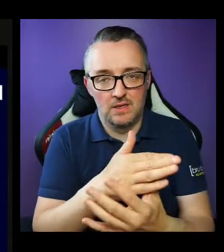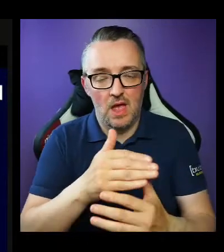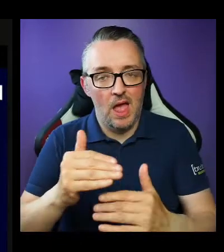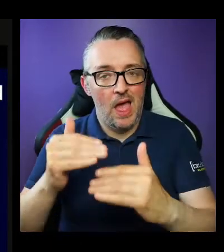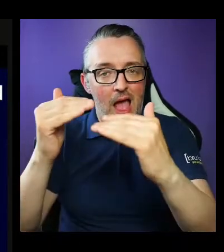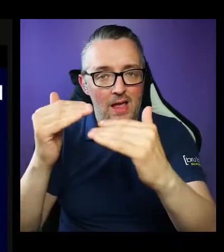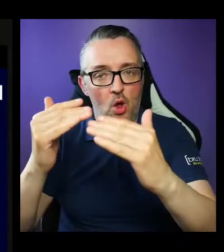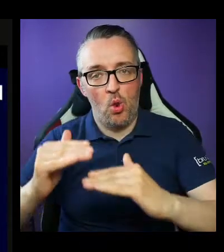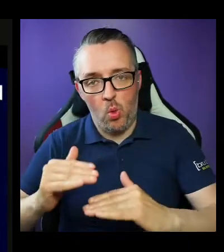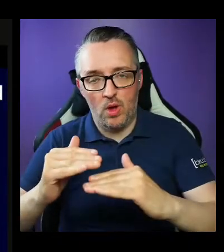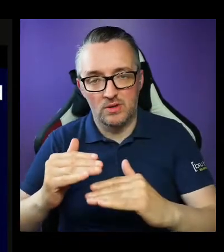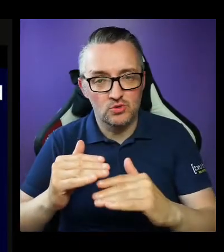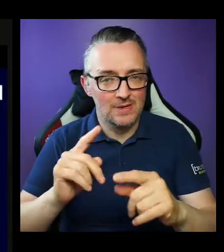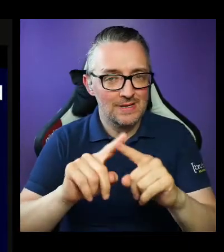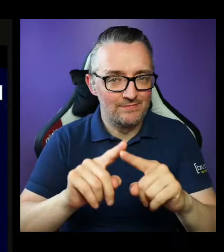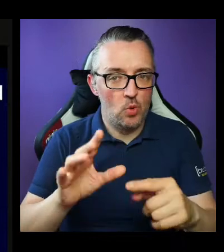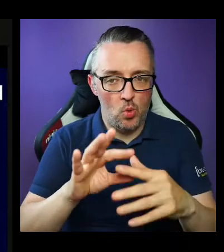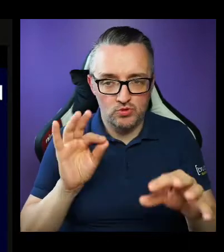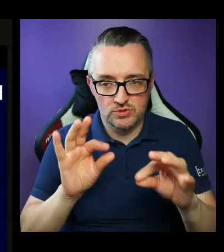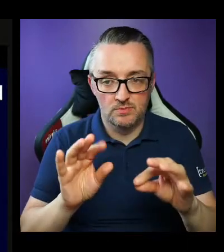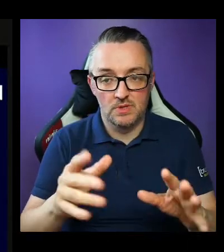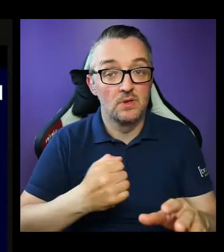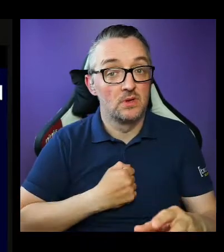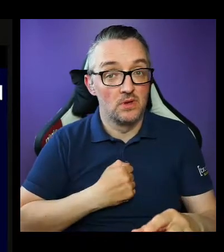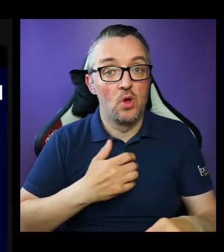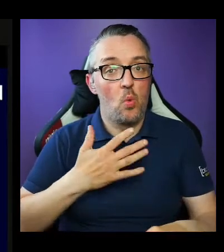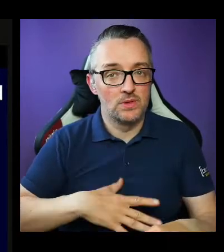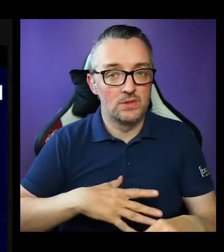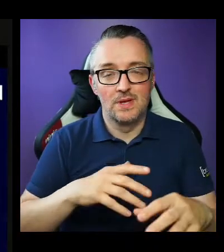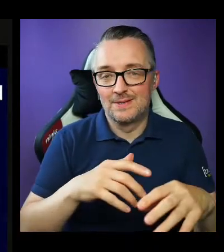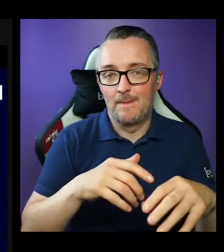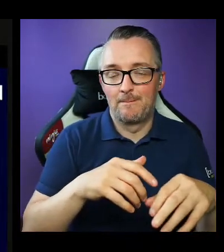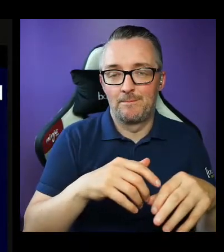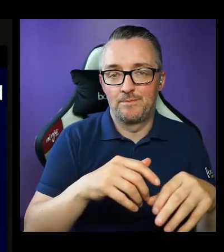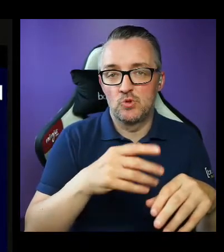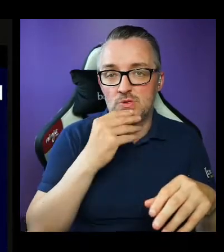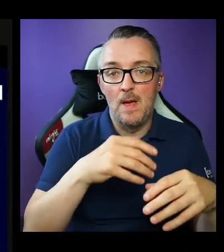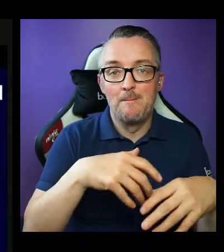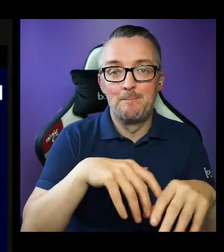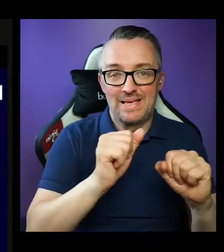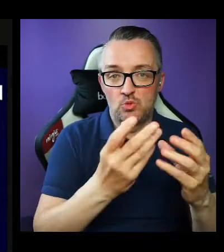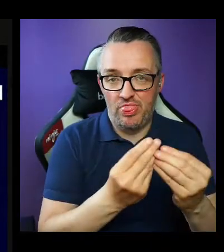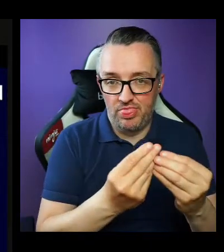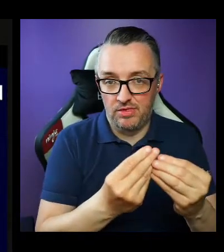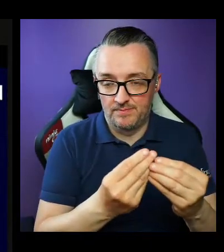higher, lower, and so on. But in our case here, we want to use begins with.